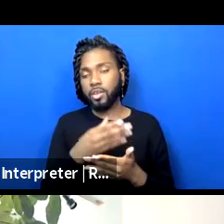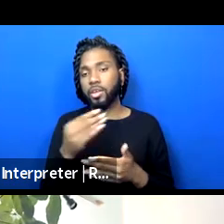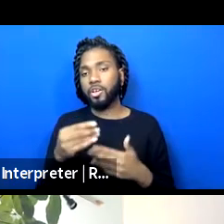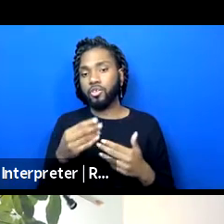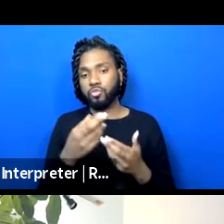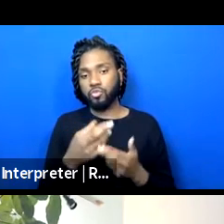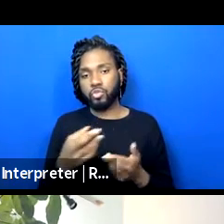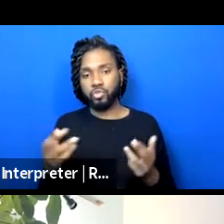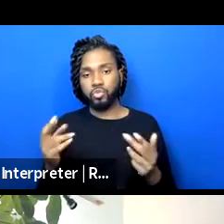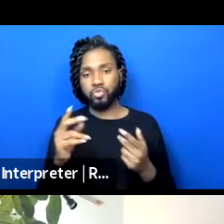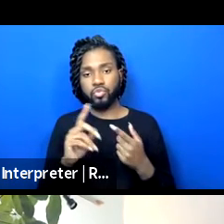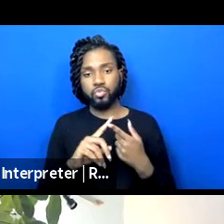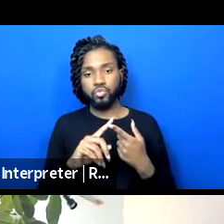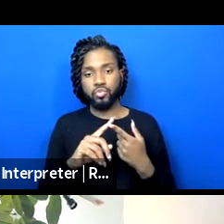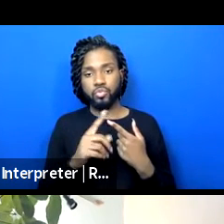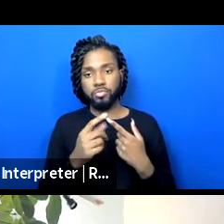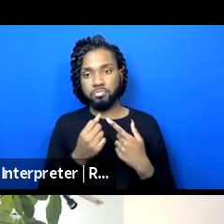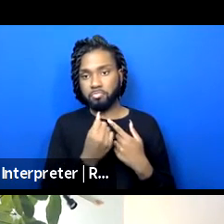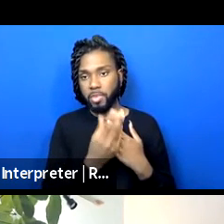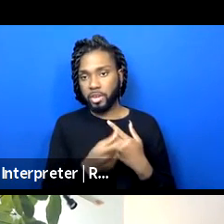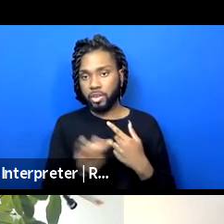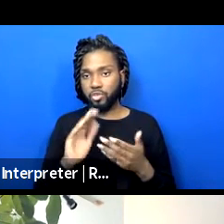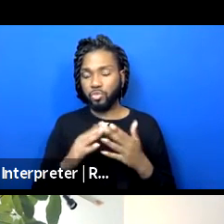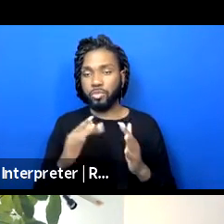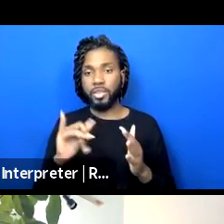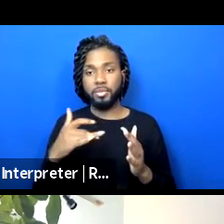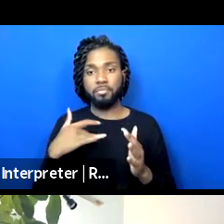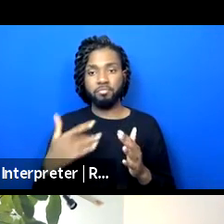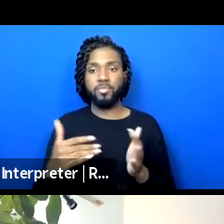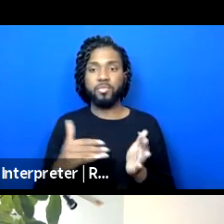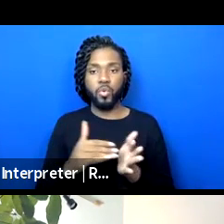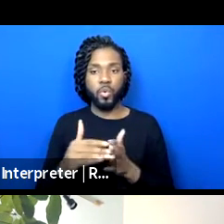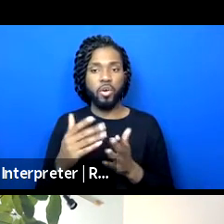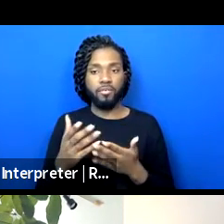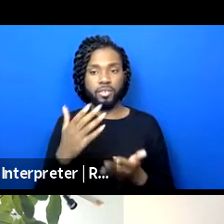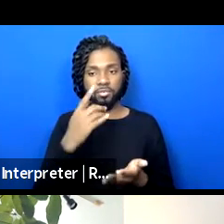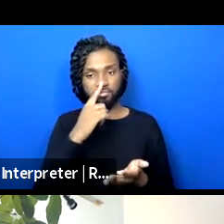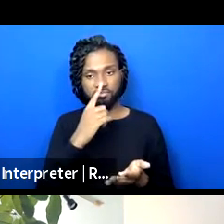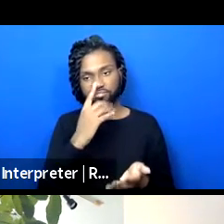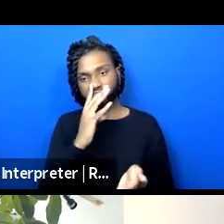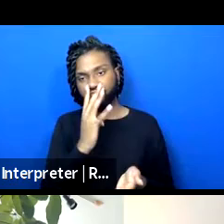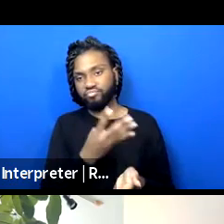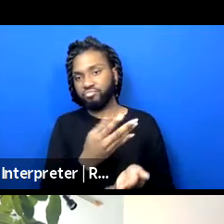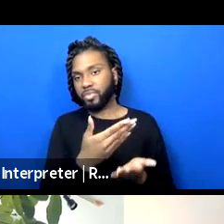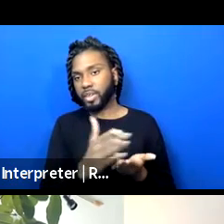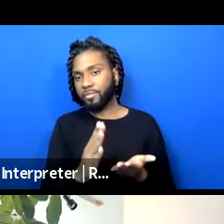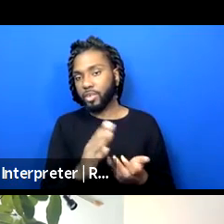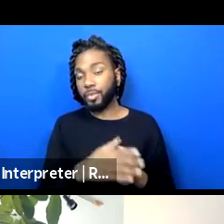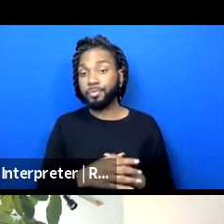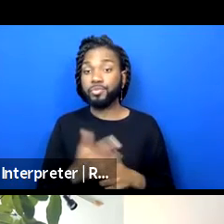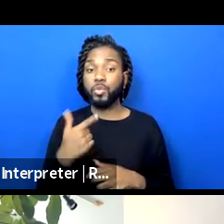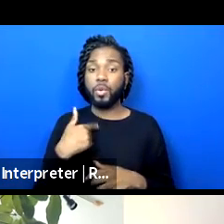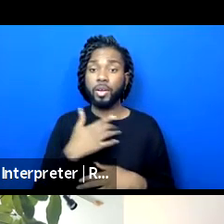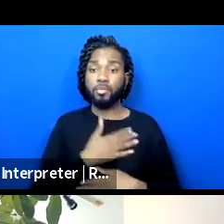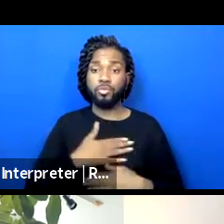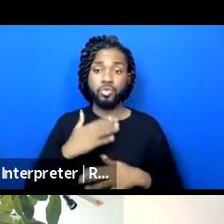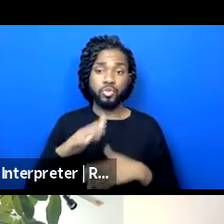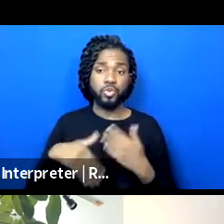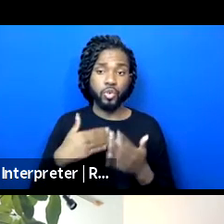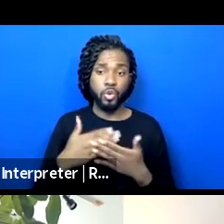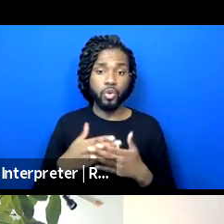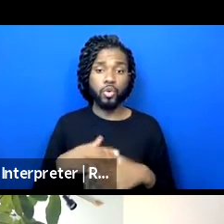resourcing to many of the communities that many times are left out. So it's I appreciate all of the, and